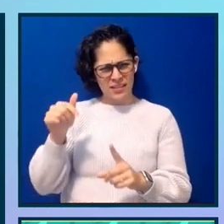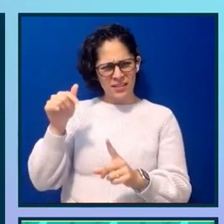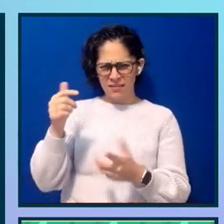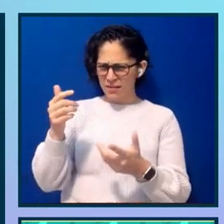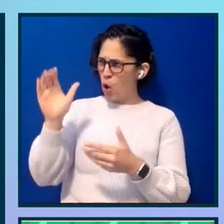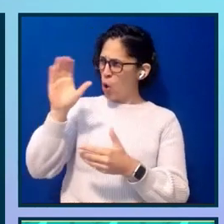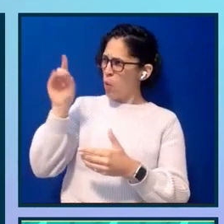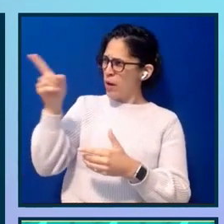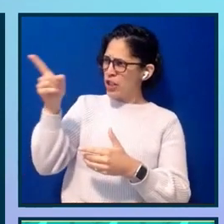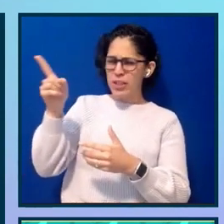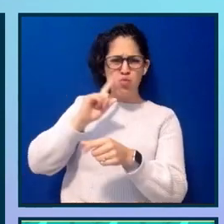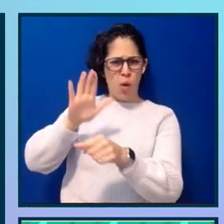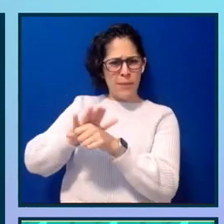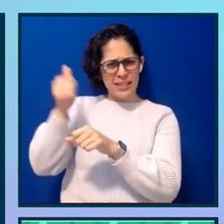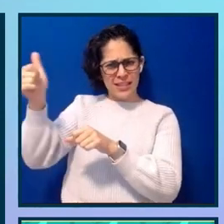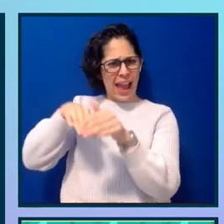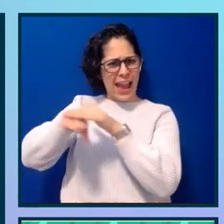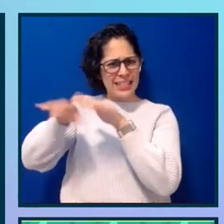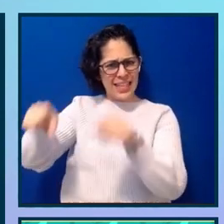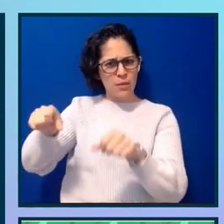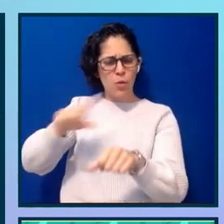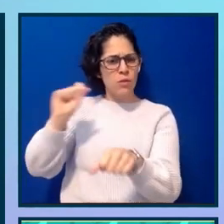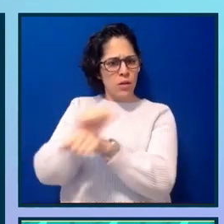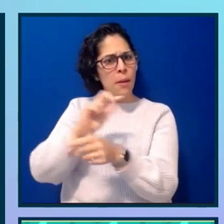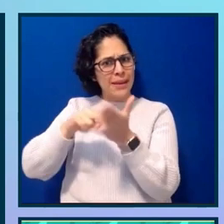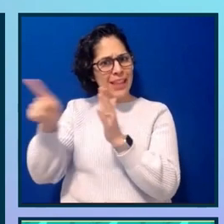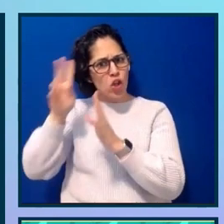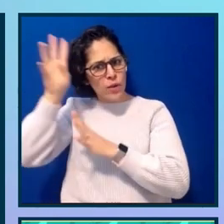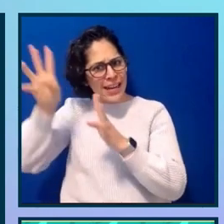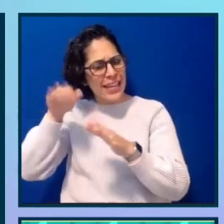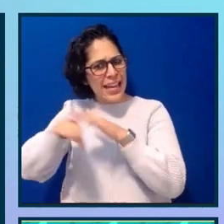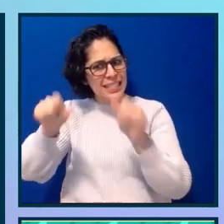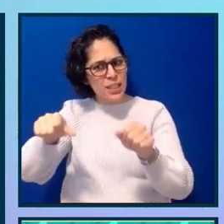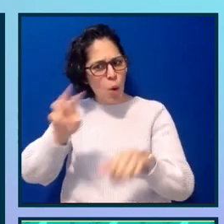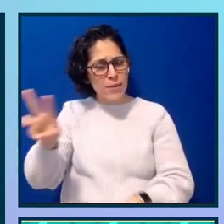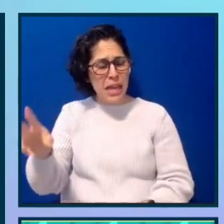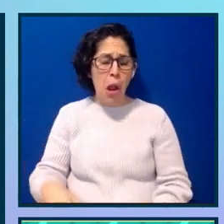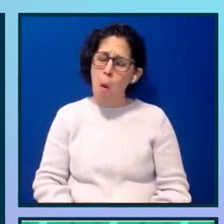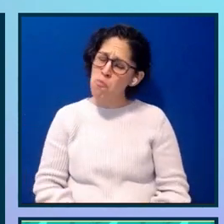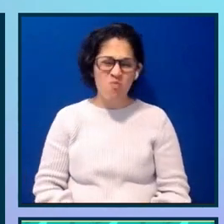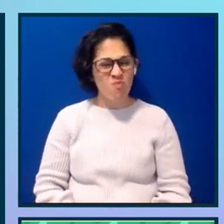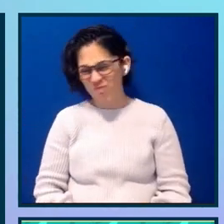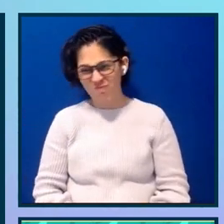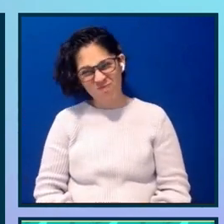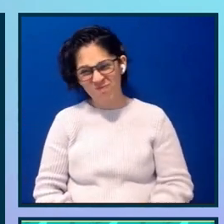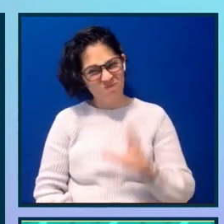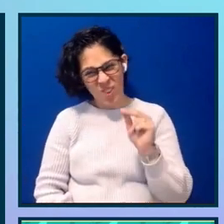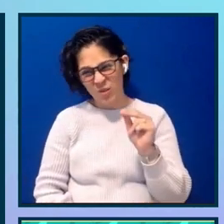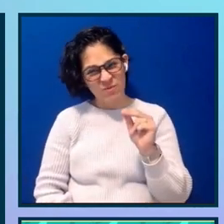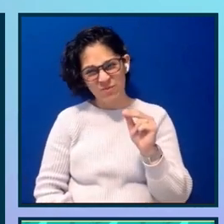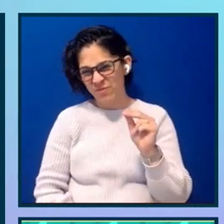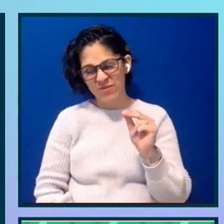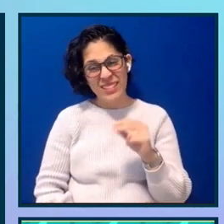does corporations promising to be accessible translate into accessible websites? No, it does not. Not based on